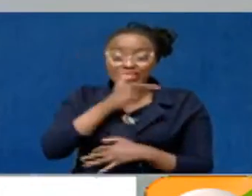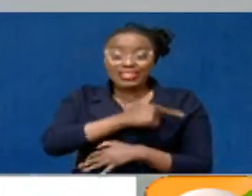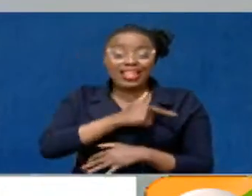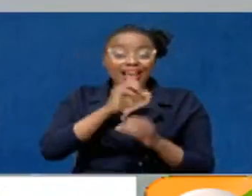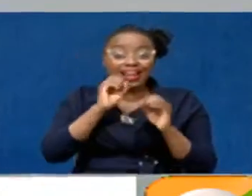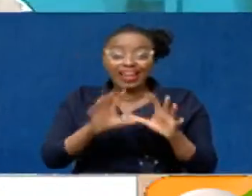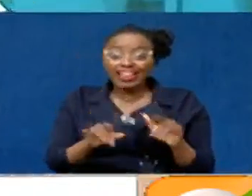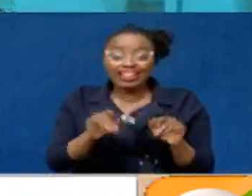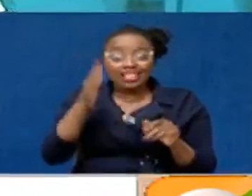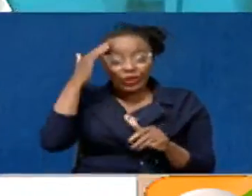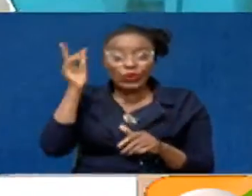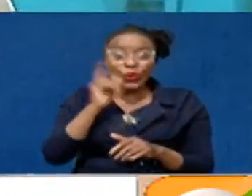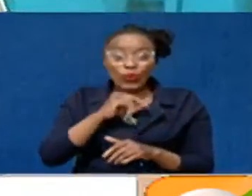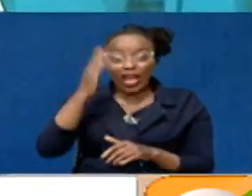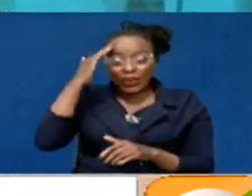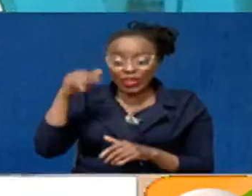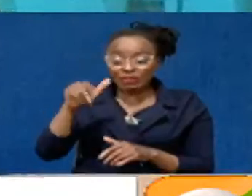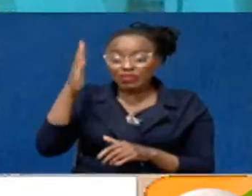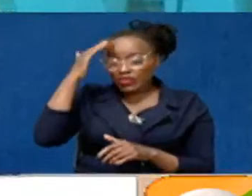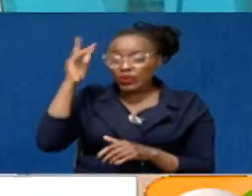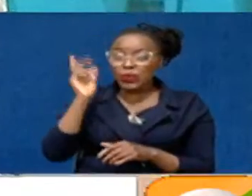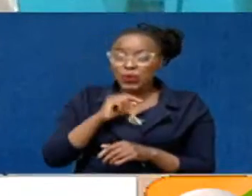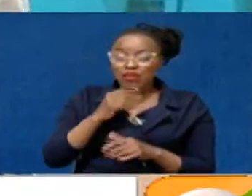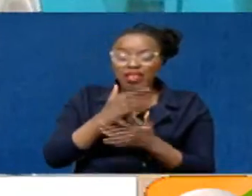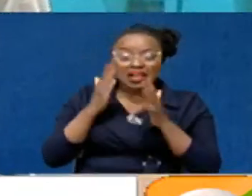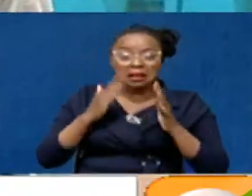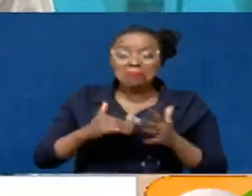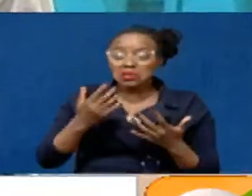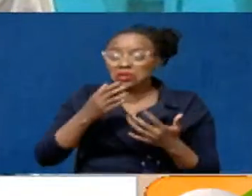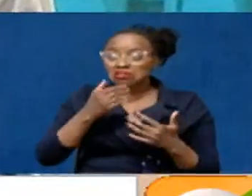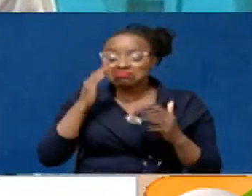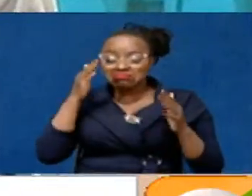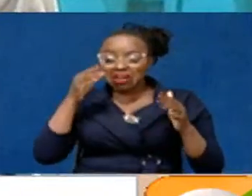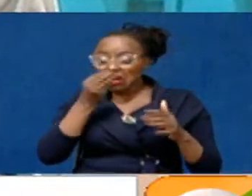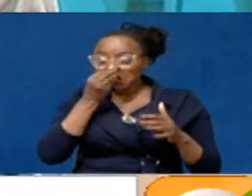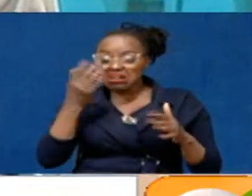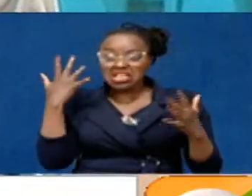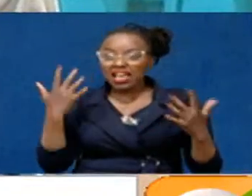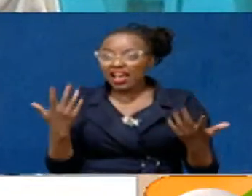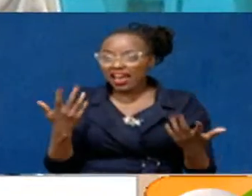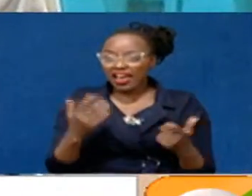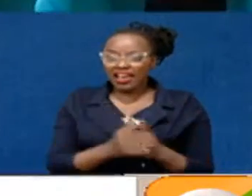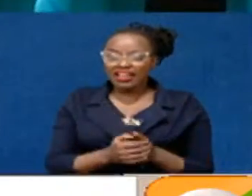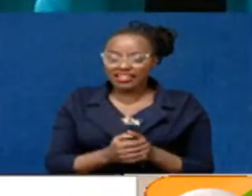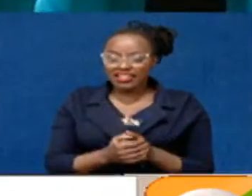they know that it is not black, and they know you know, and you know they know, and nobody really cares. You know,